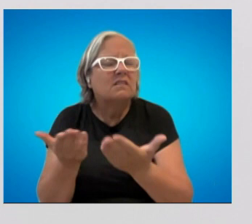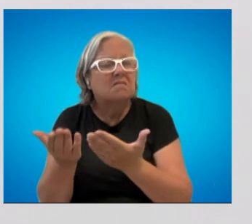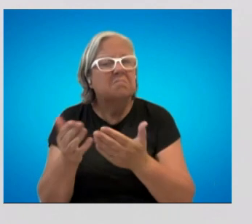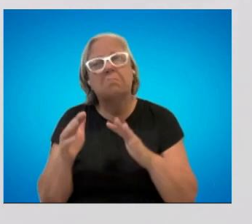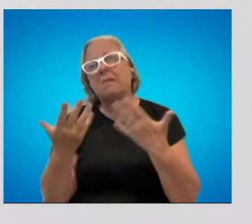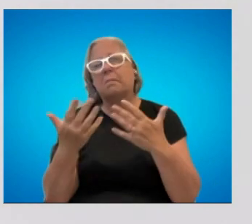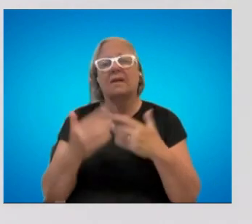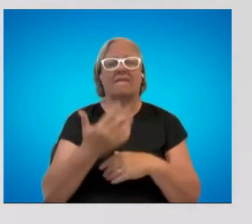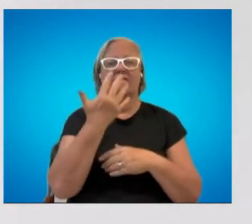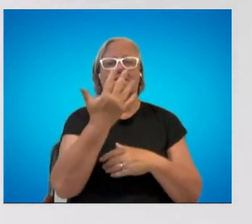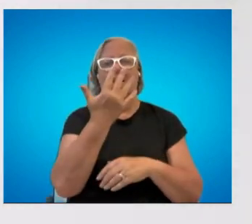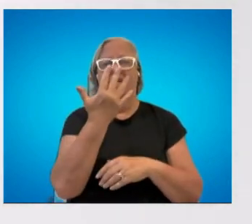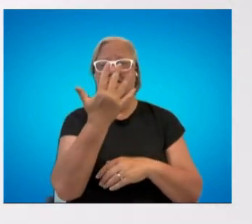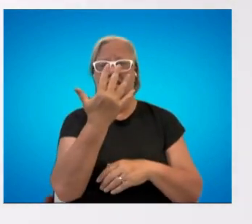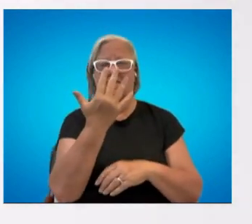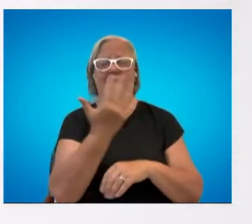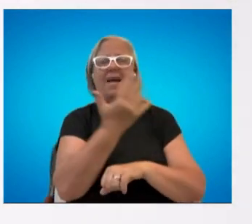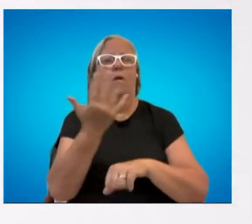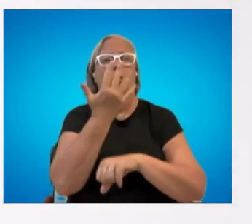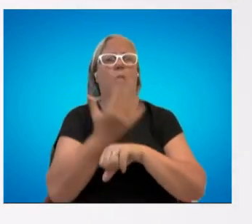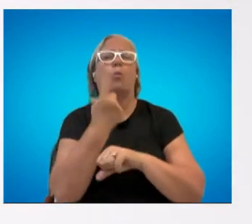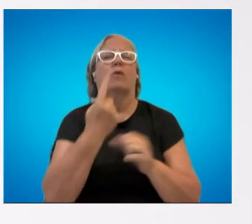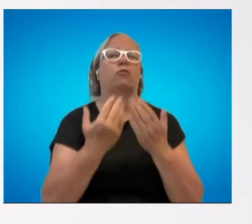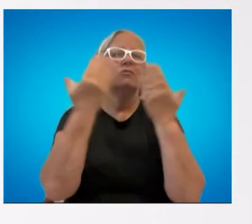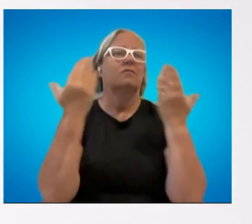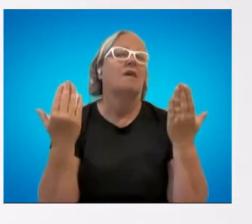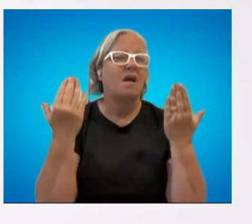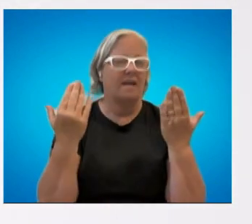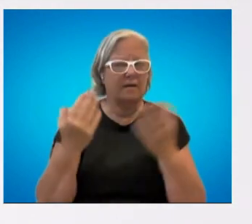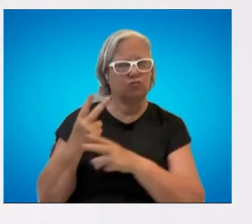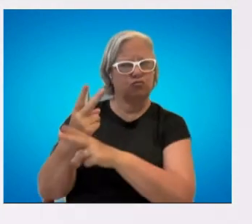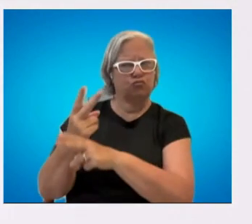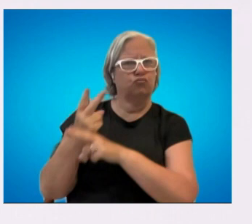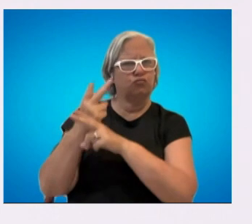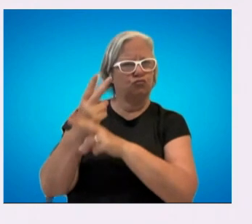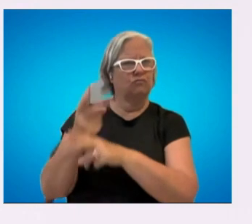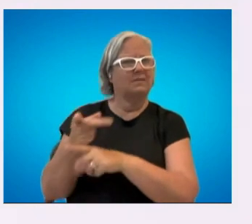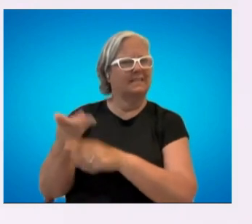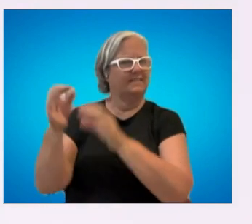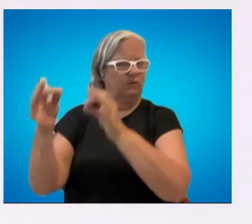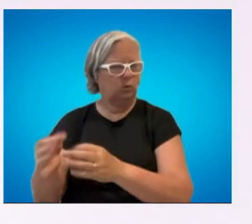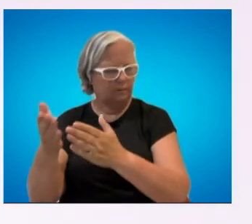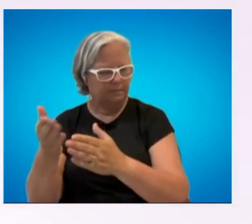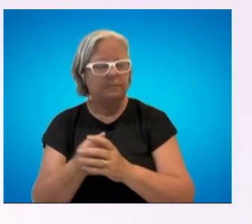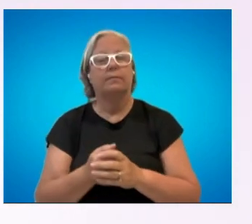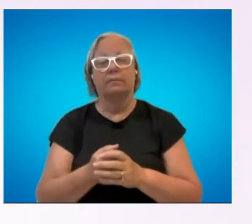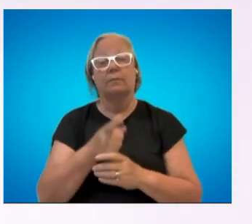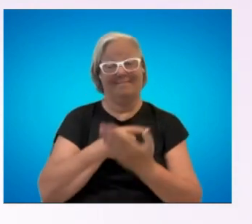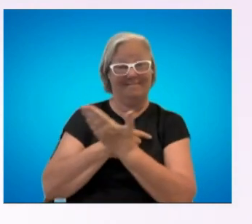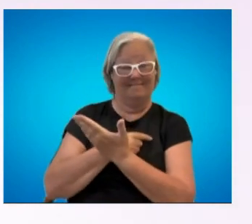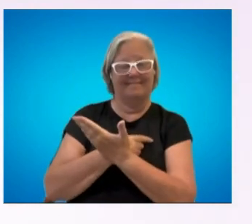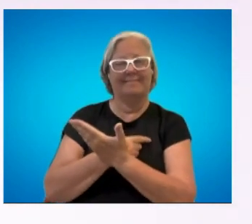And with the provision, we see with this data that with the provision of services, the intensity of care